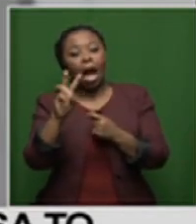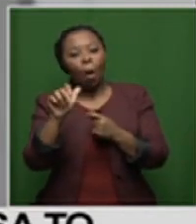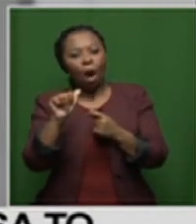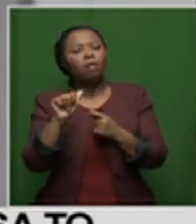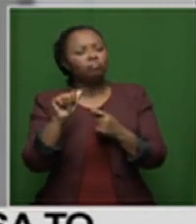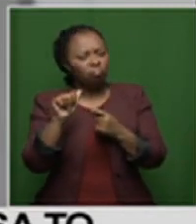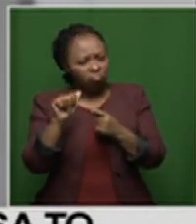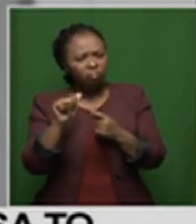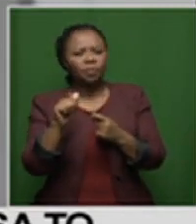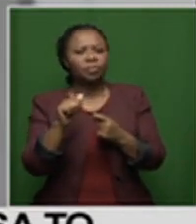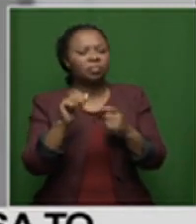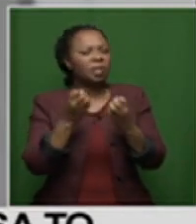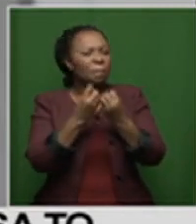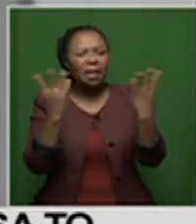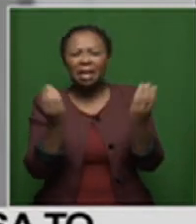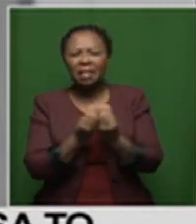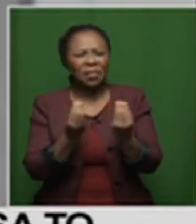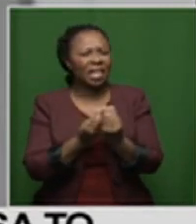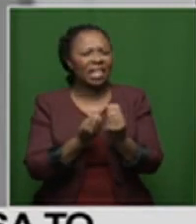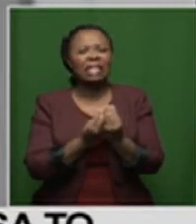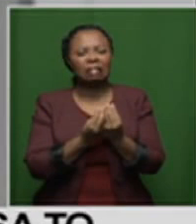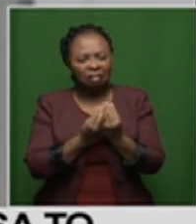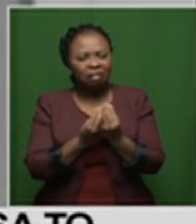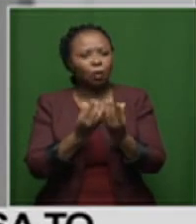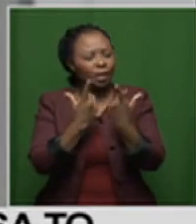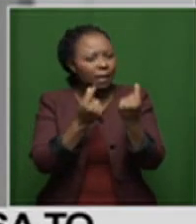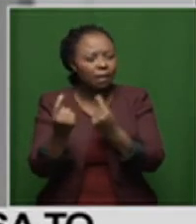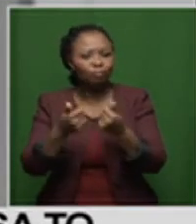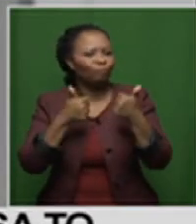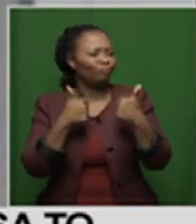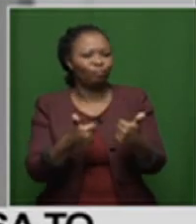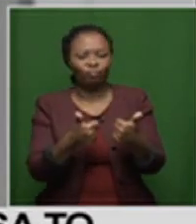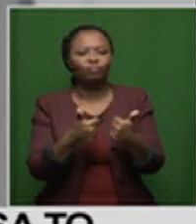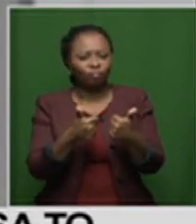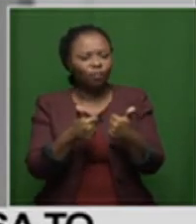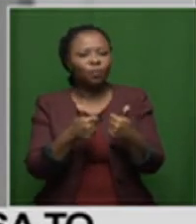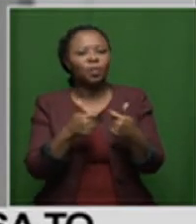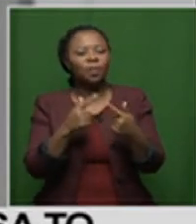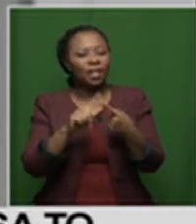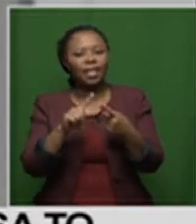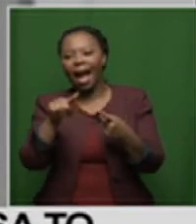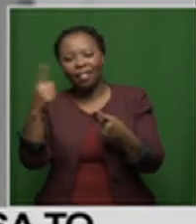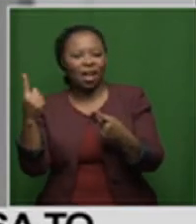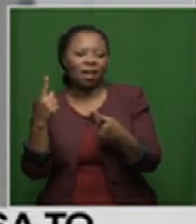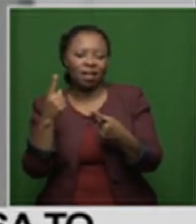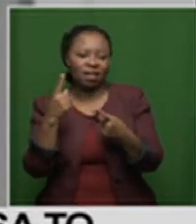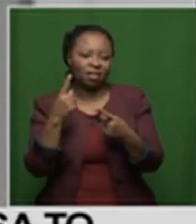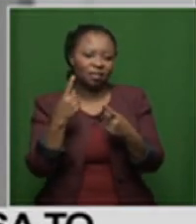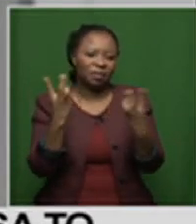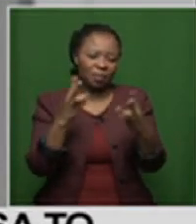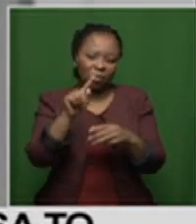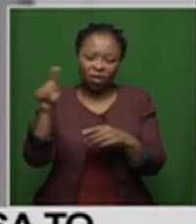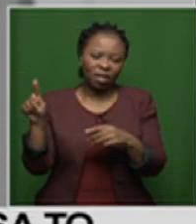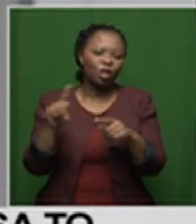I would attribute many of the things that we did correctly to him and the rest of the guys. But we'll make sure